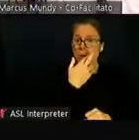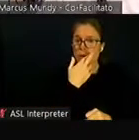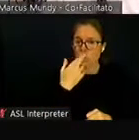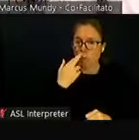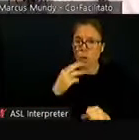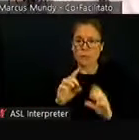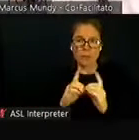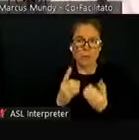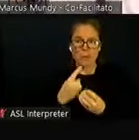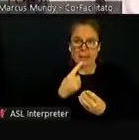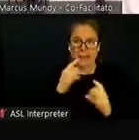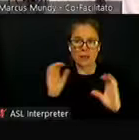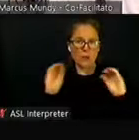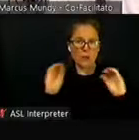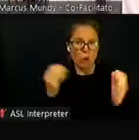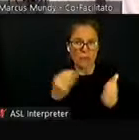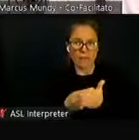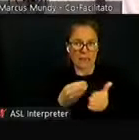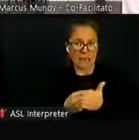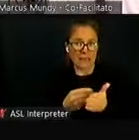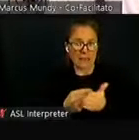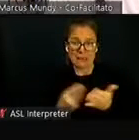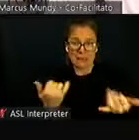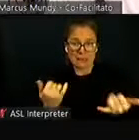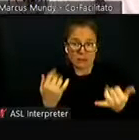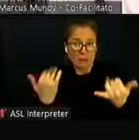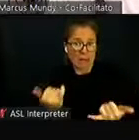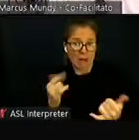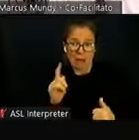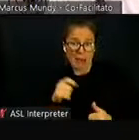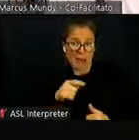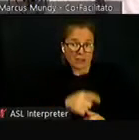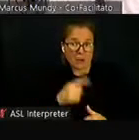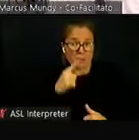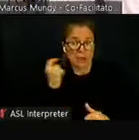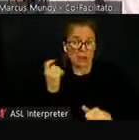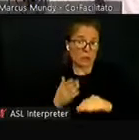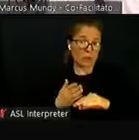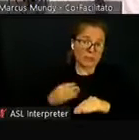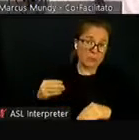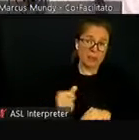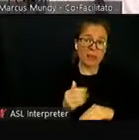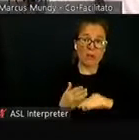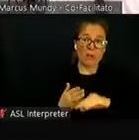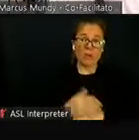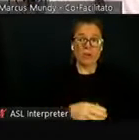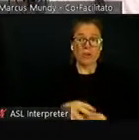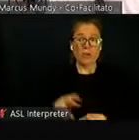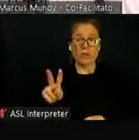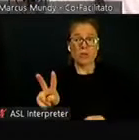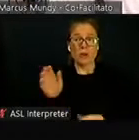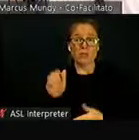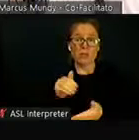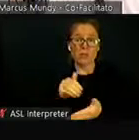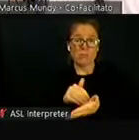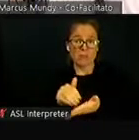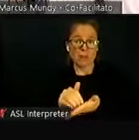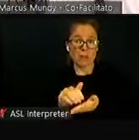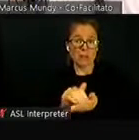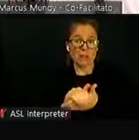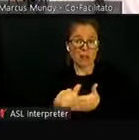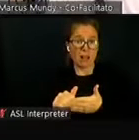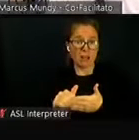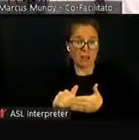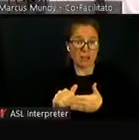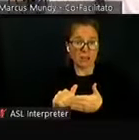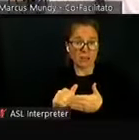funding for this, so I'm coming to you, even though that they are spending over $280 million per year in capital. I should not